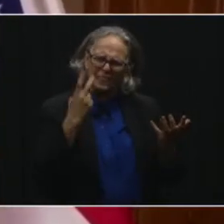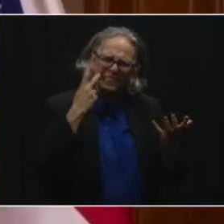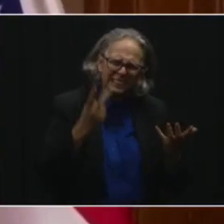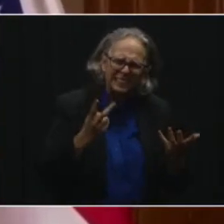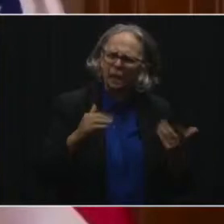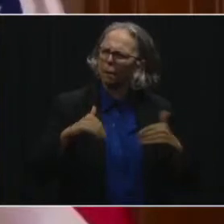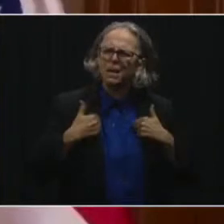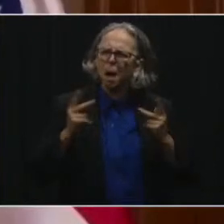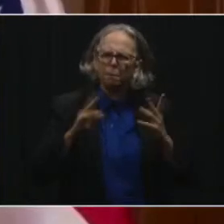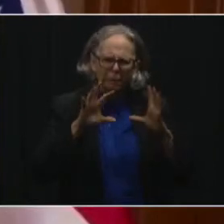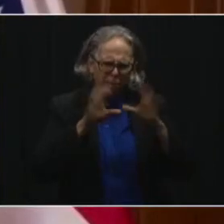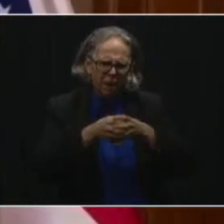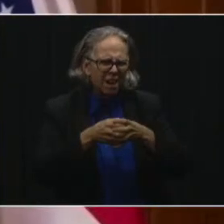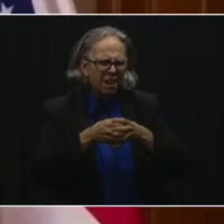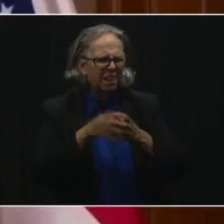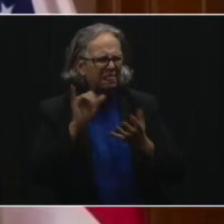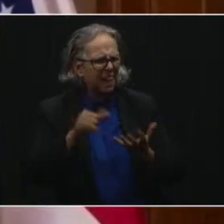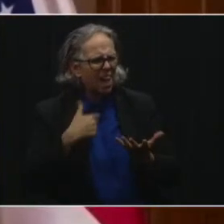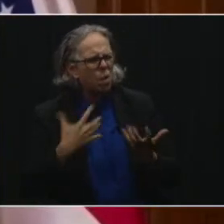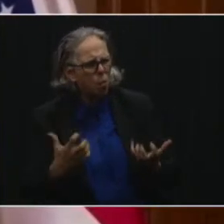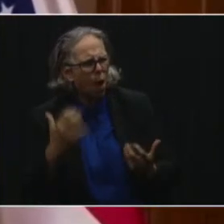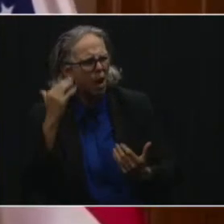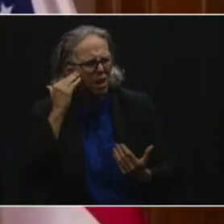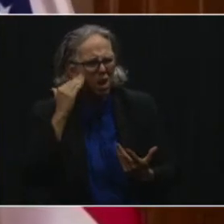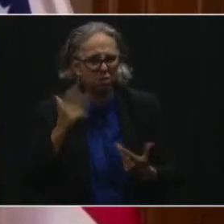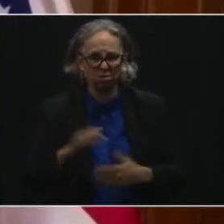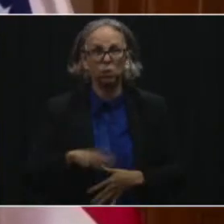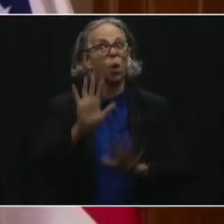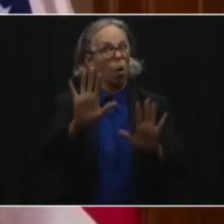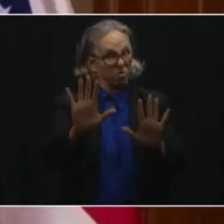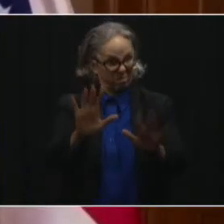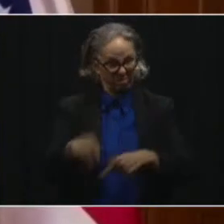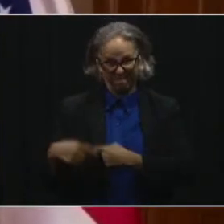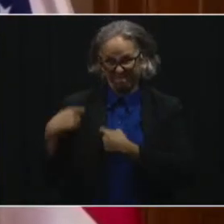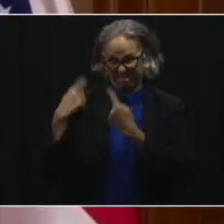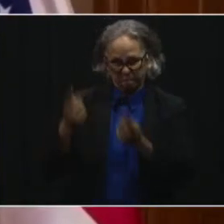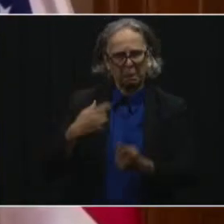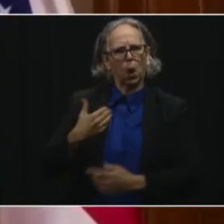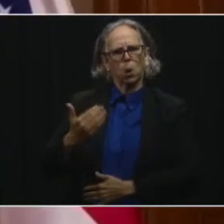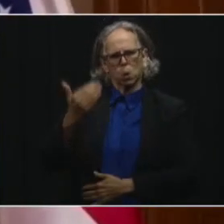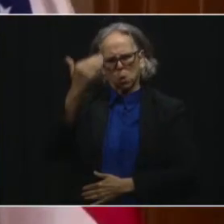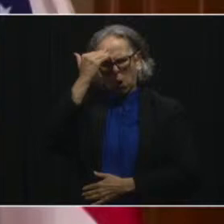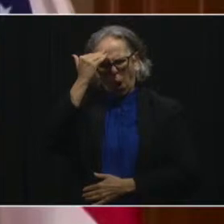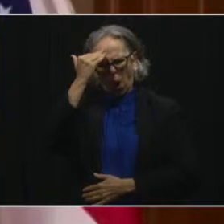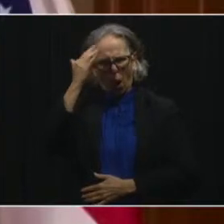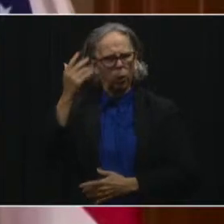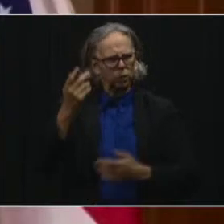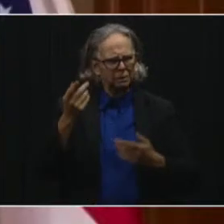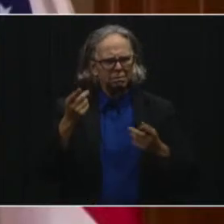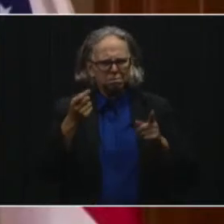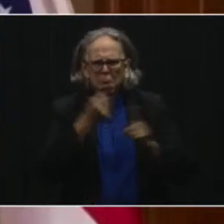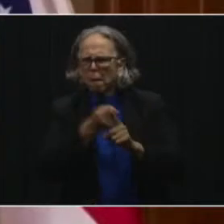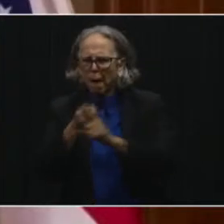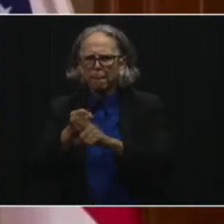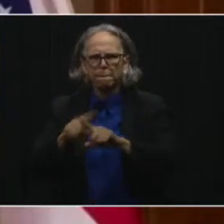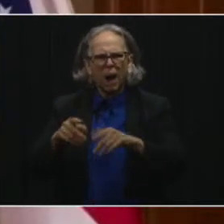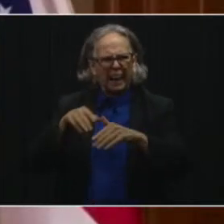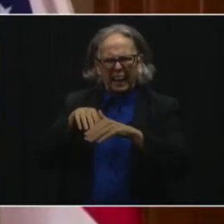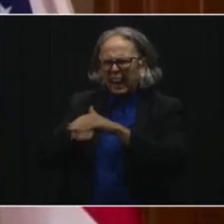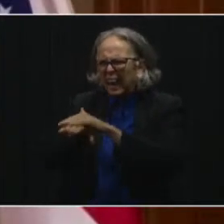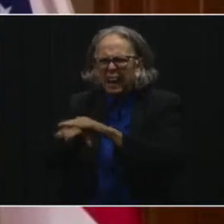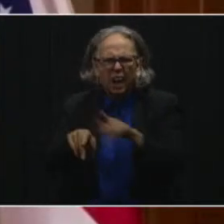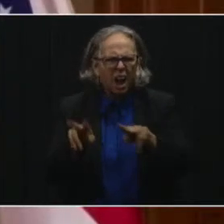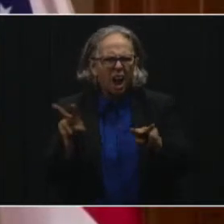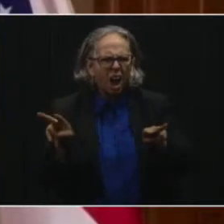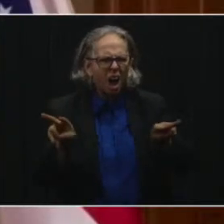known this for some time, but that trip to me brought it really home, and also the data brings it home,